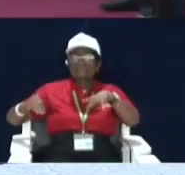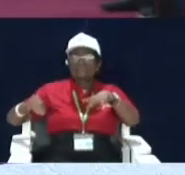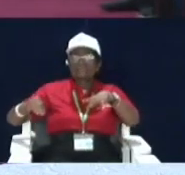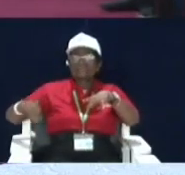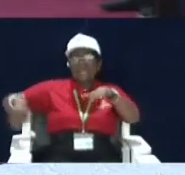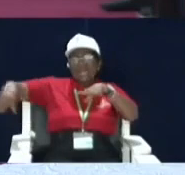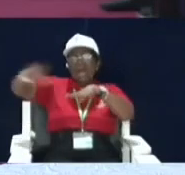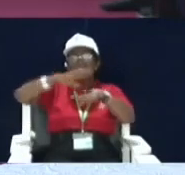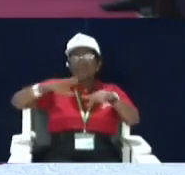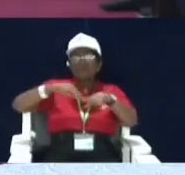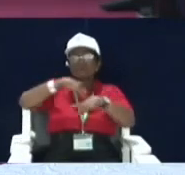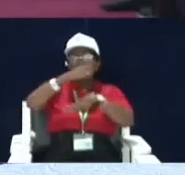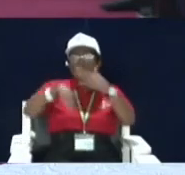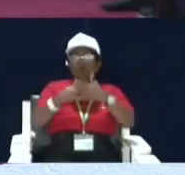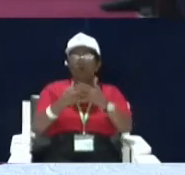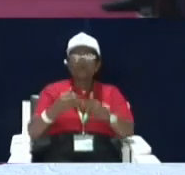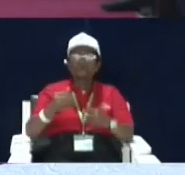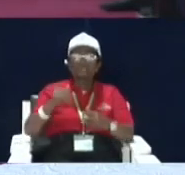all his enemies.